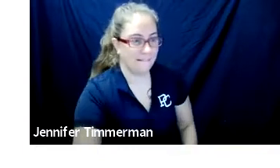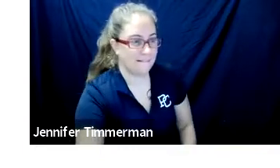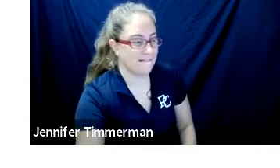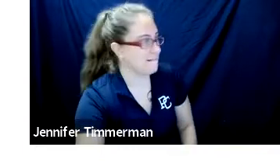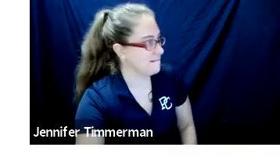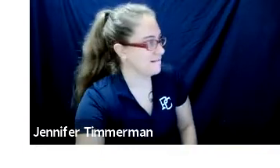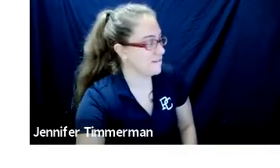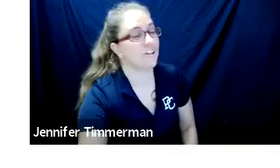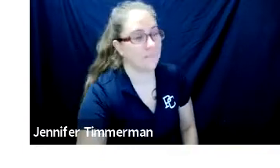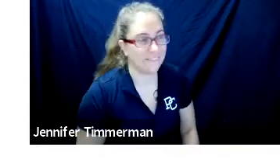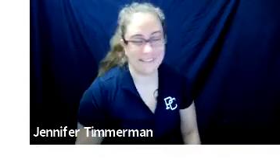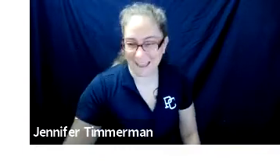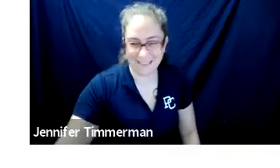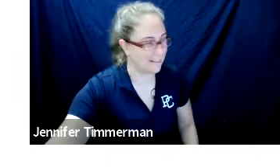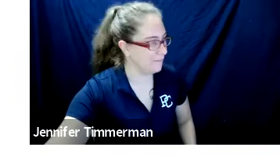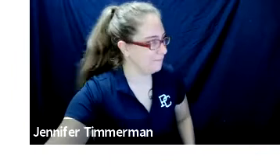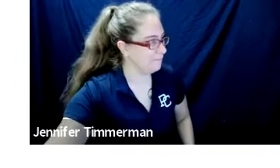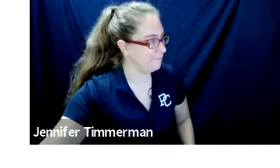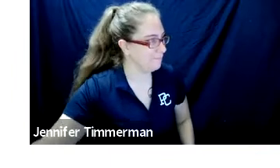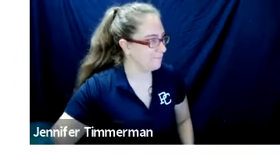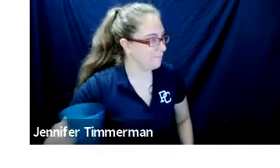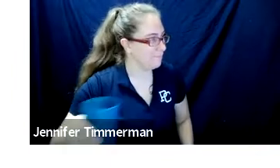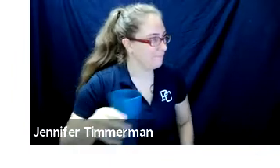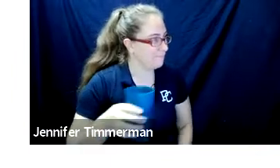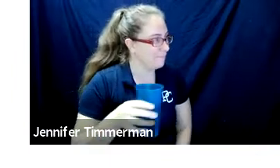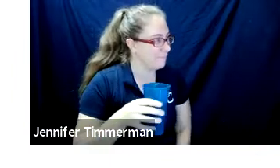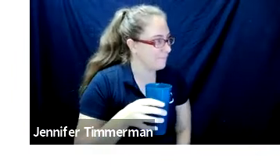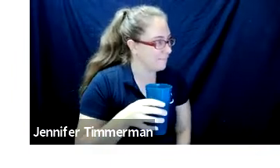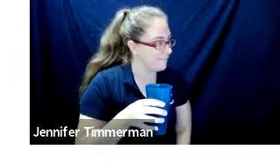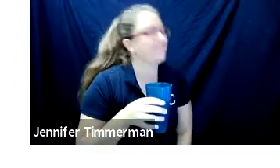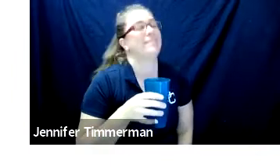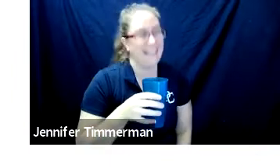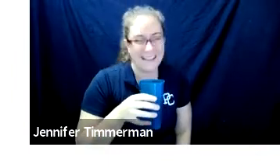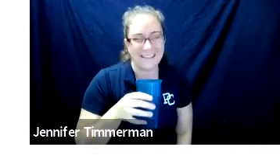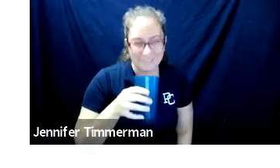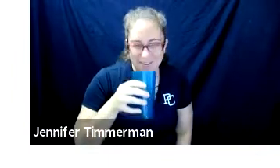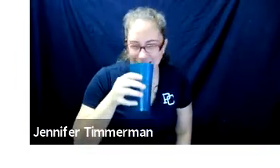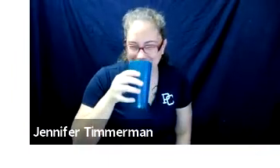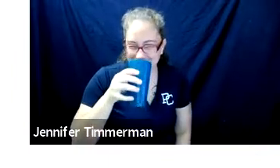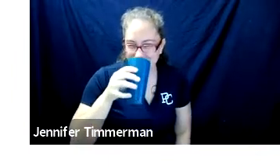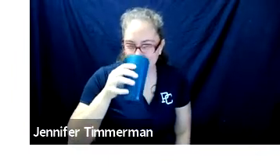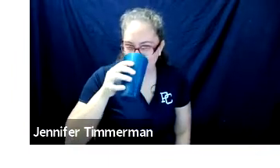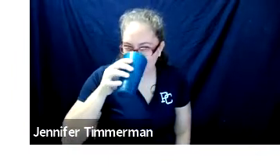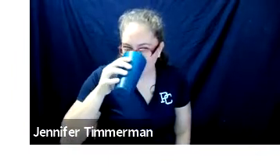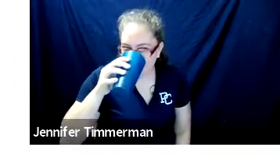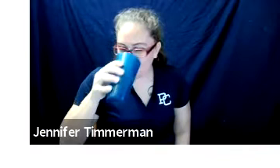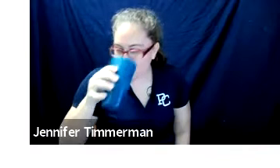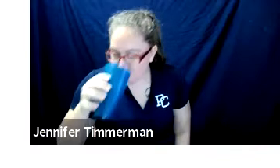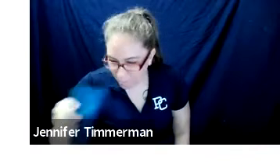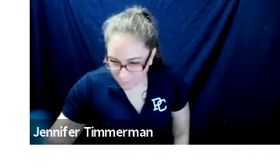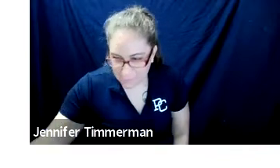I speak German and German. some Spanish, French. Nice, very nice.